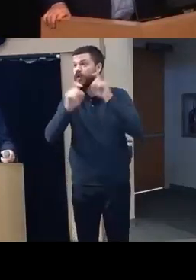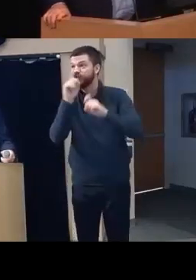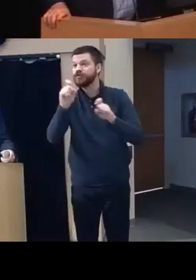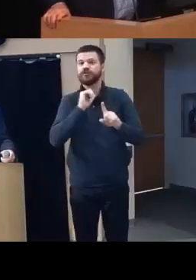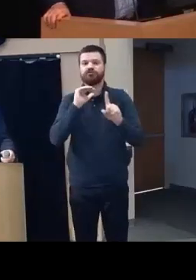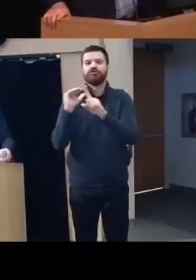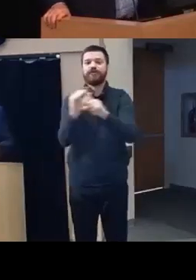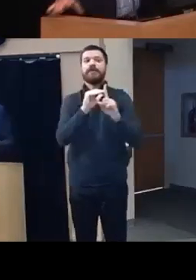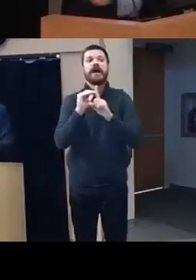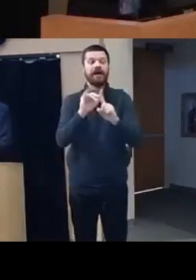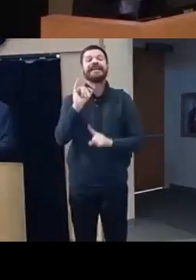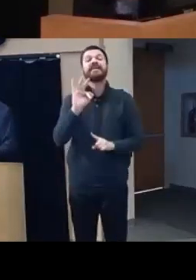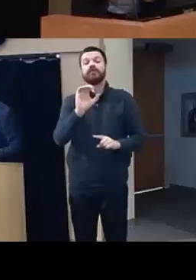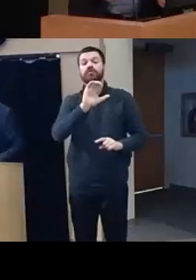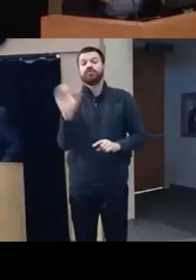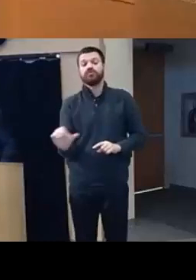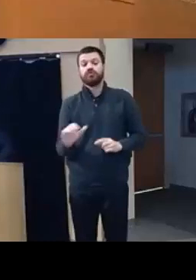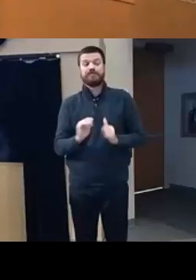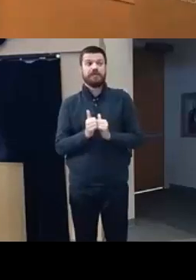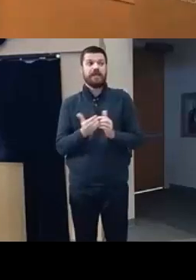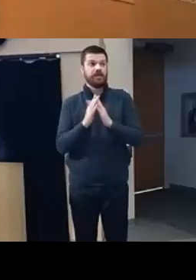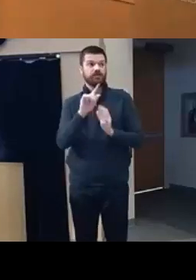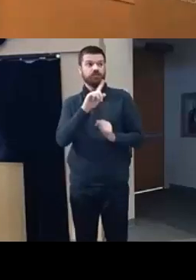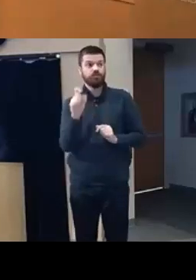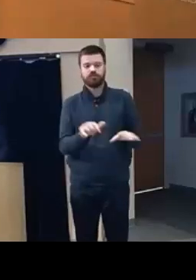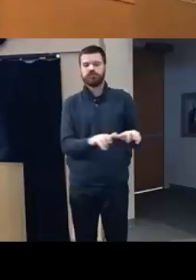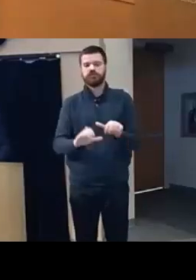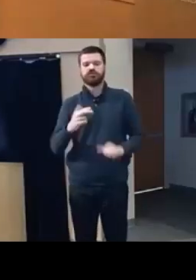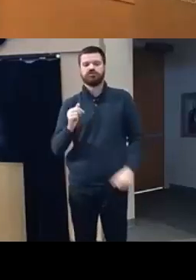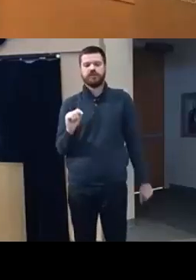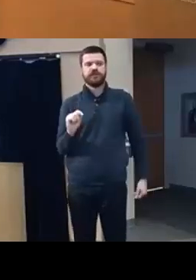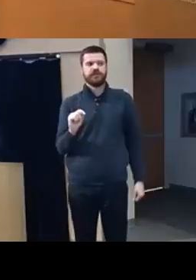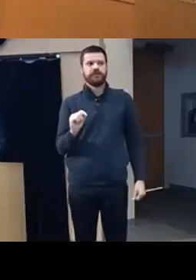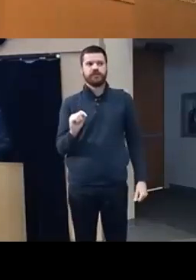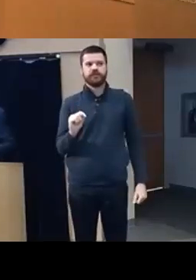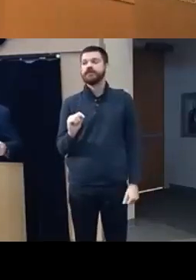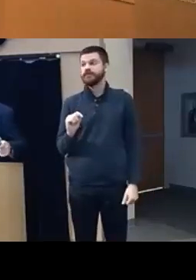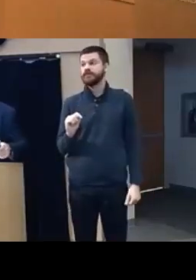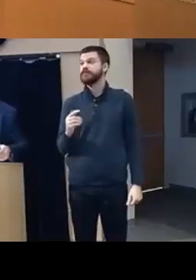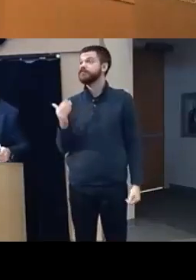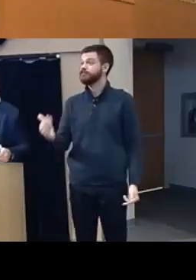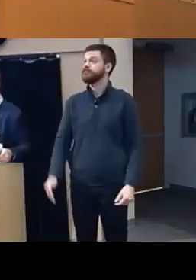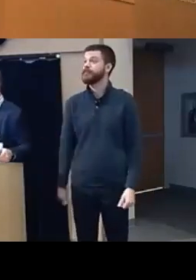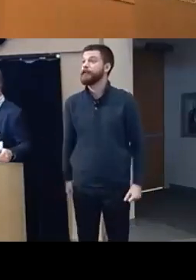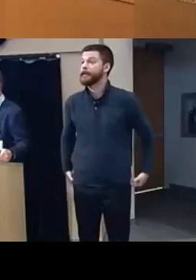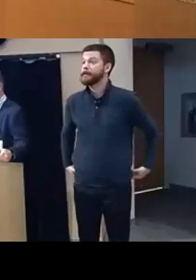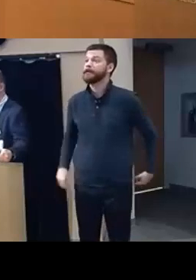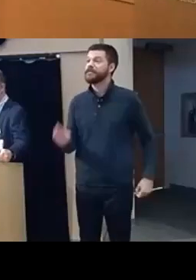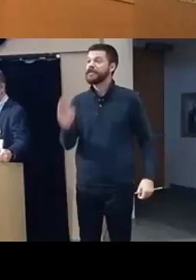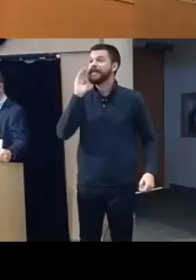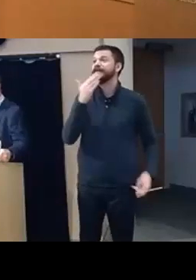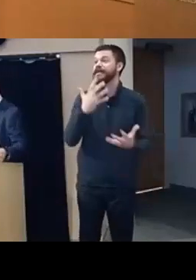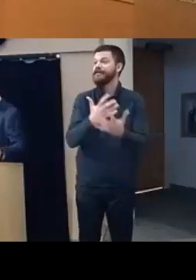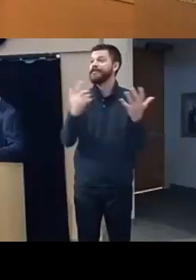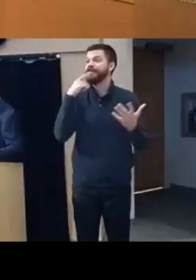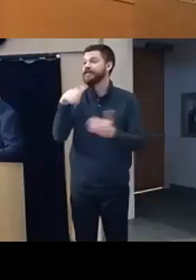remind people online on Zoom to submit their questions in the chat feature. Please. Hello, thank